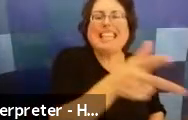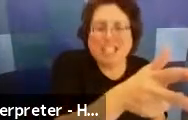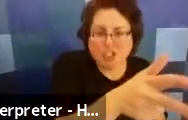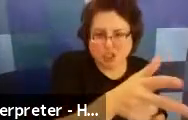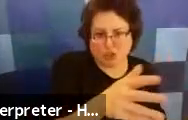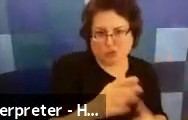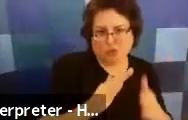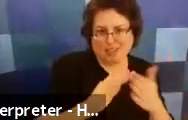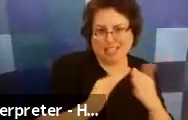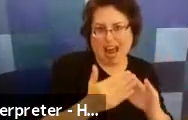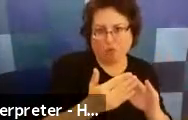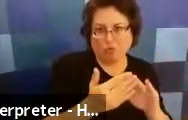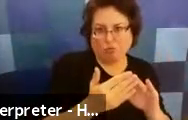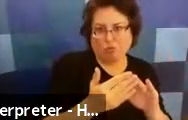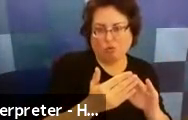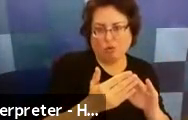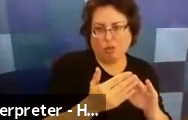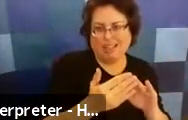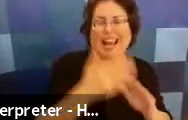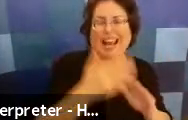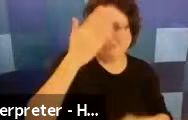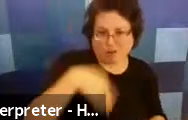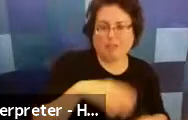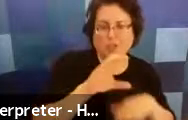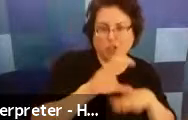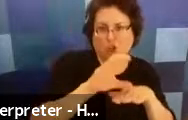Church, and